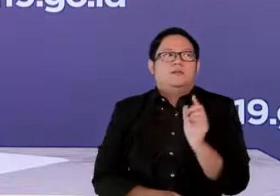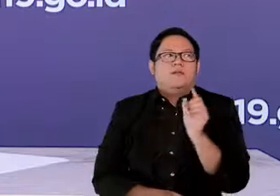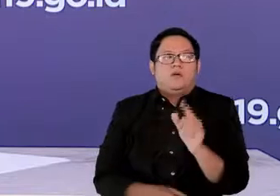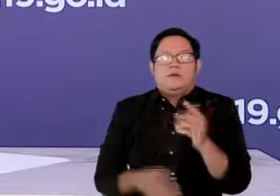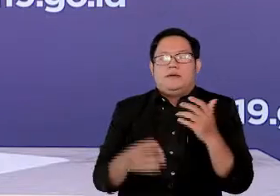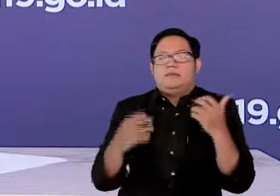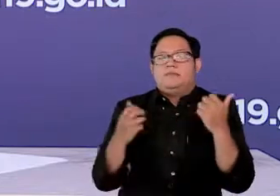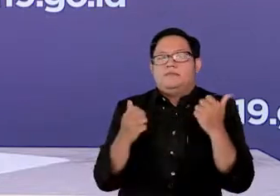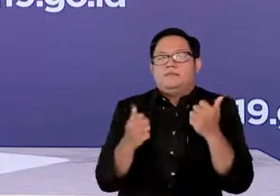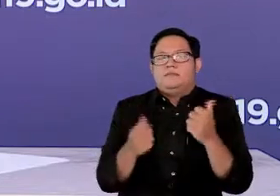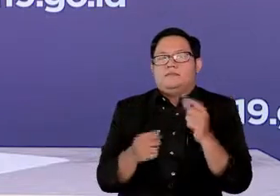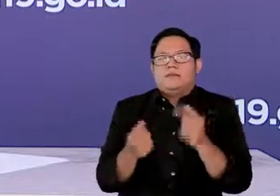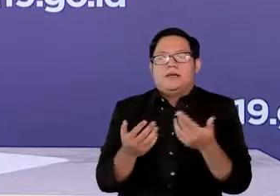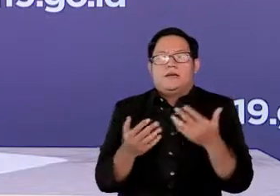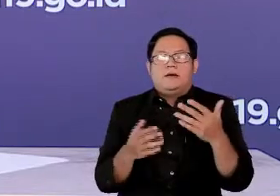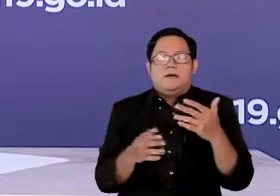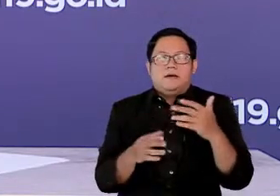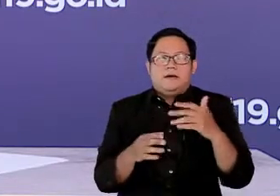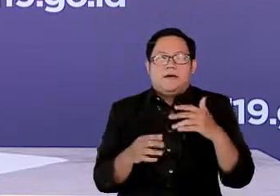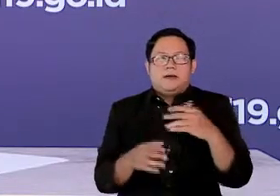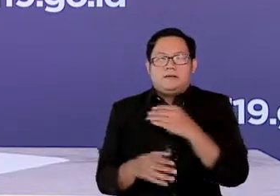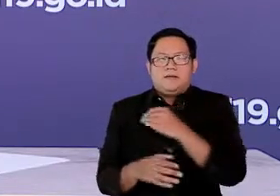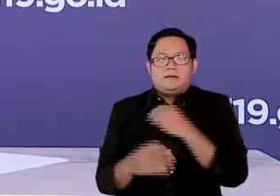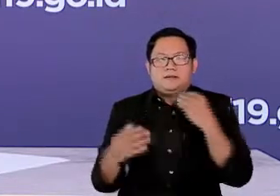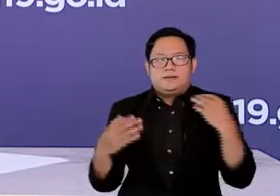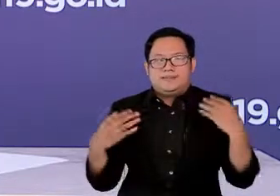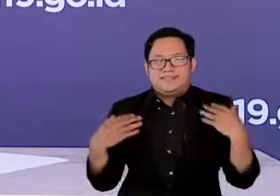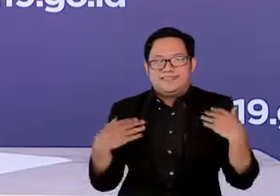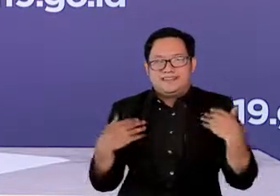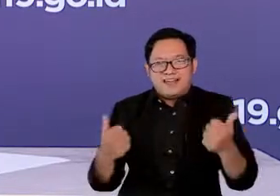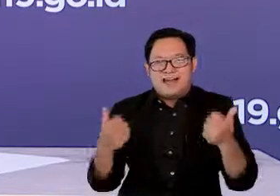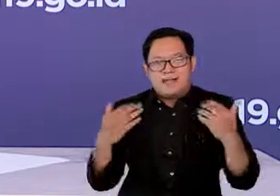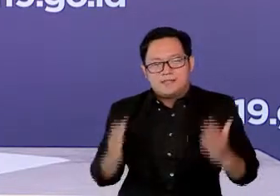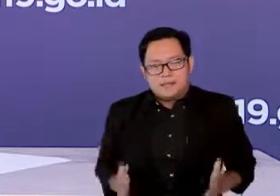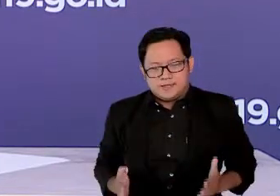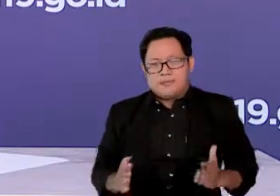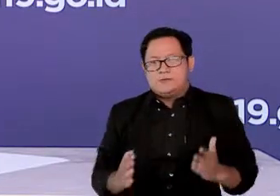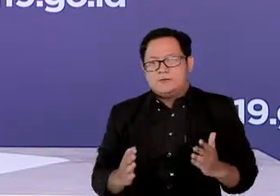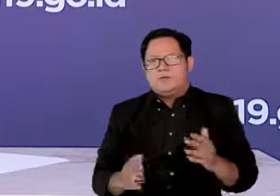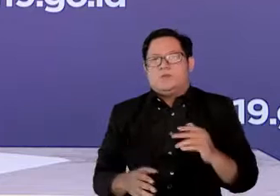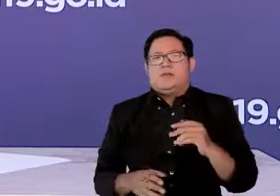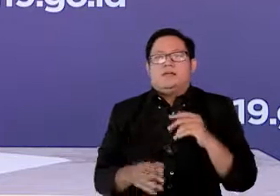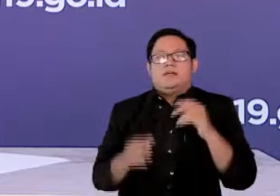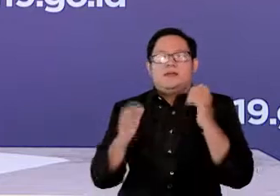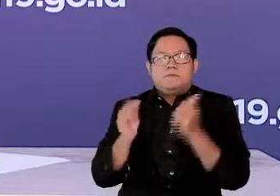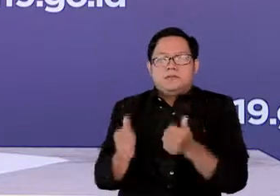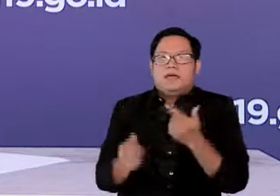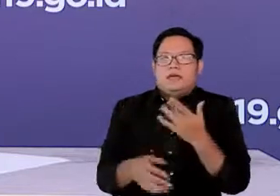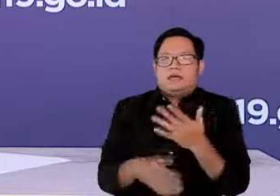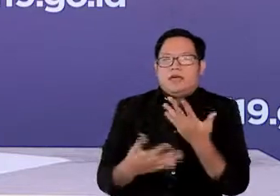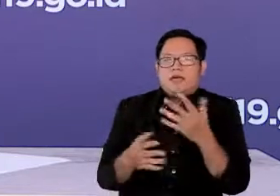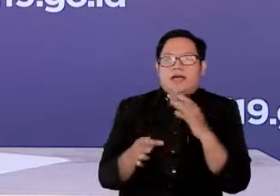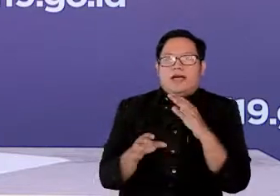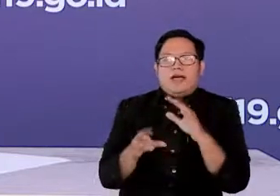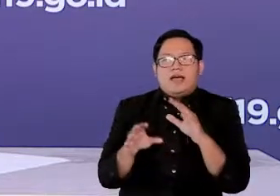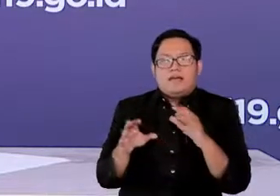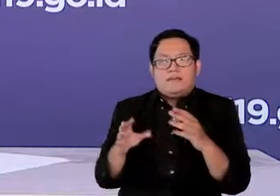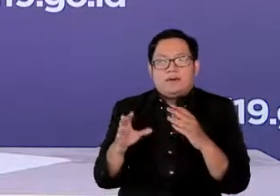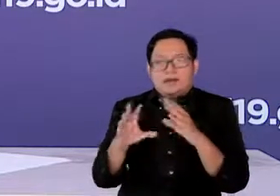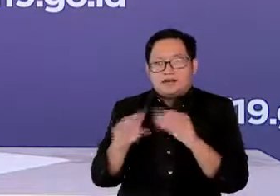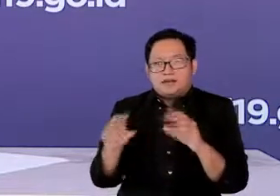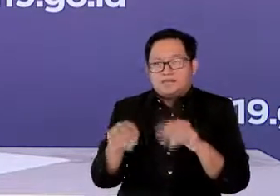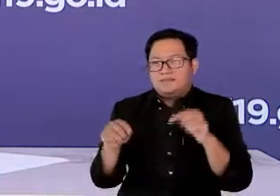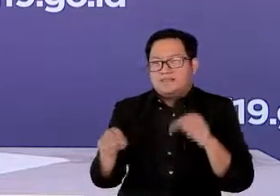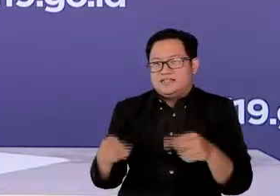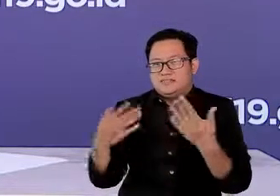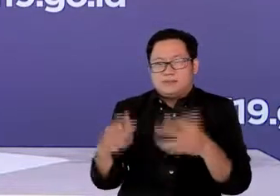workers, and supporting personnel who work in healthcare facilities as part of the at-risk population.